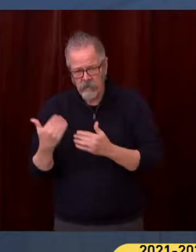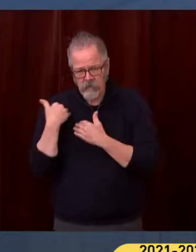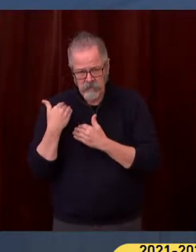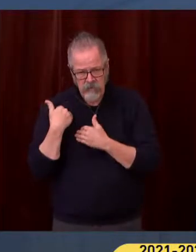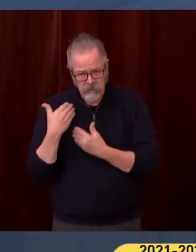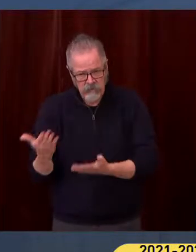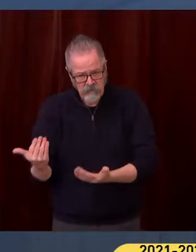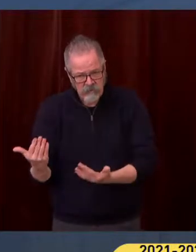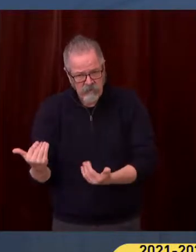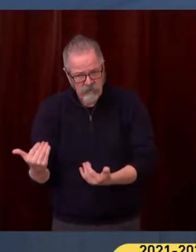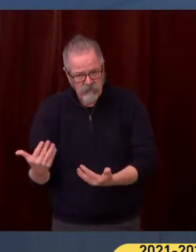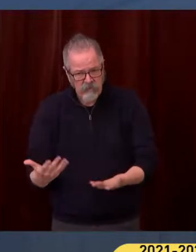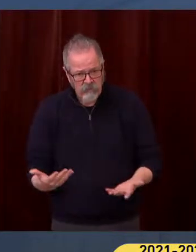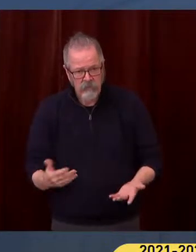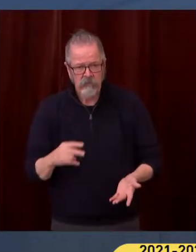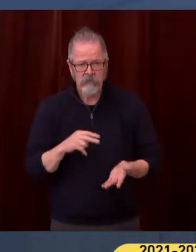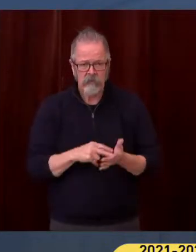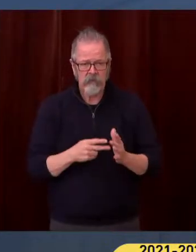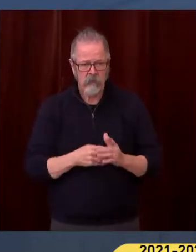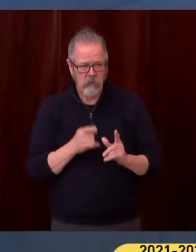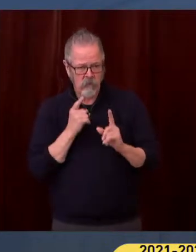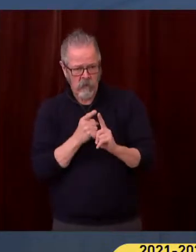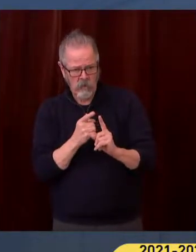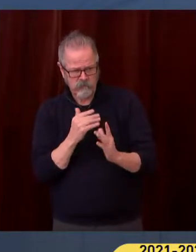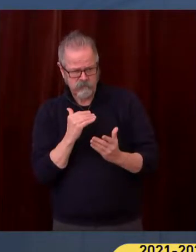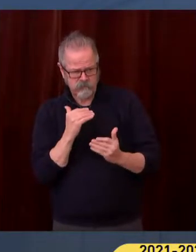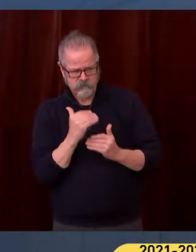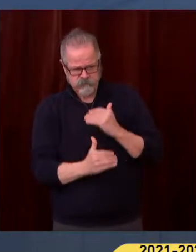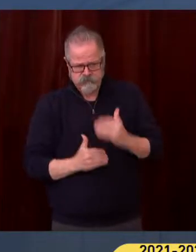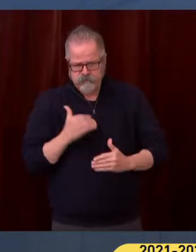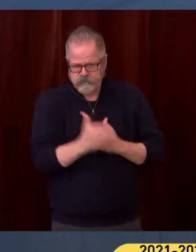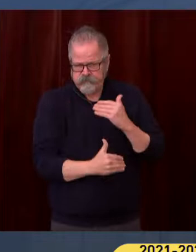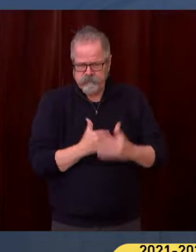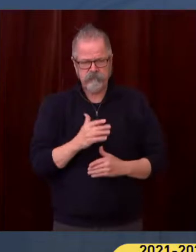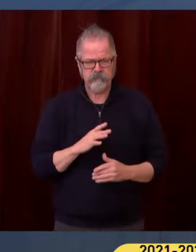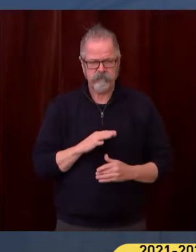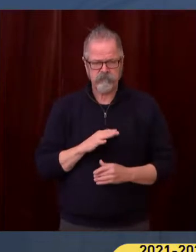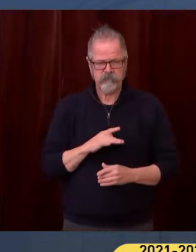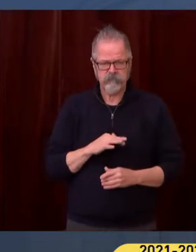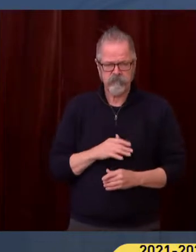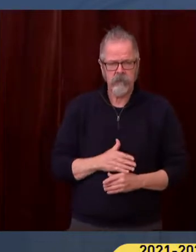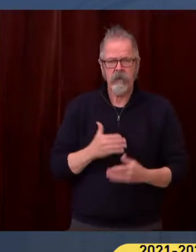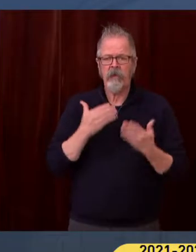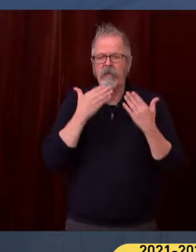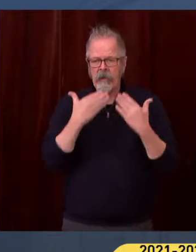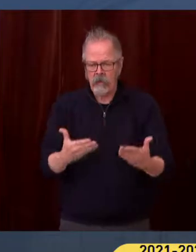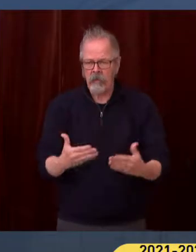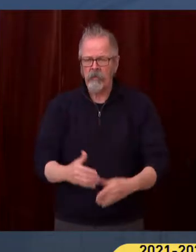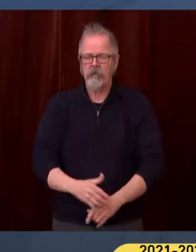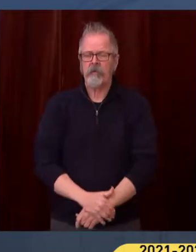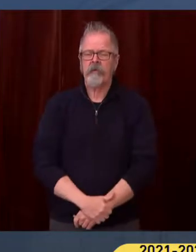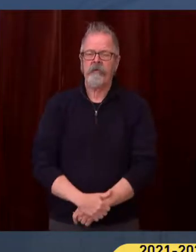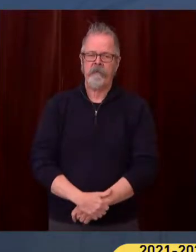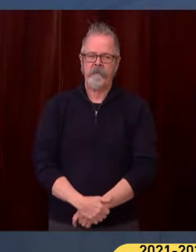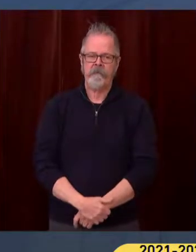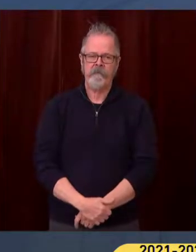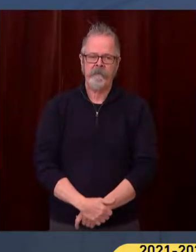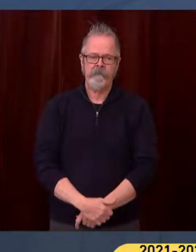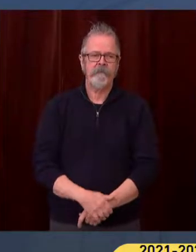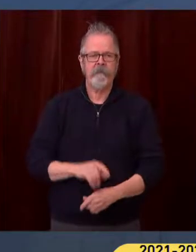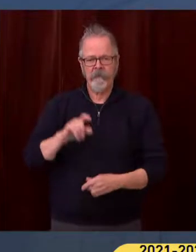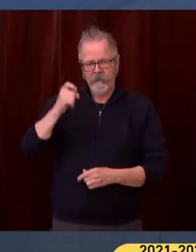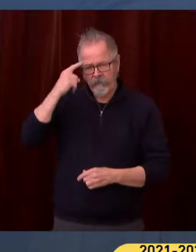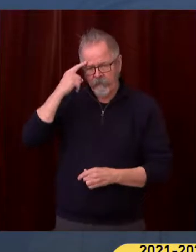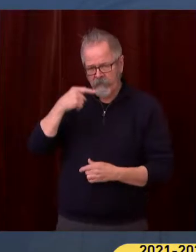that captures the very best of our climate action. Thanks, Governor. Looking forward to partnering with you. Thanks, Ruben. Thanks for your leadership. I do want to note